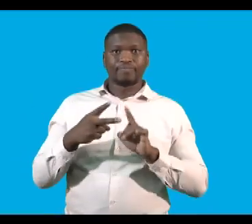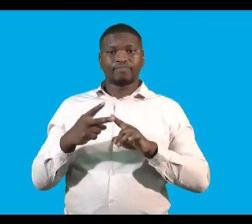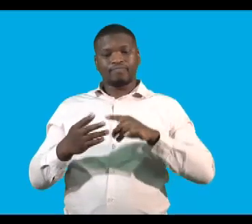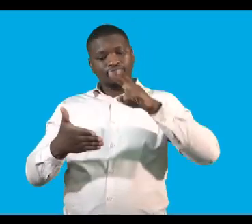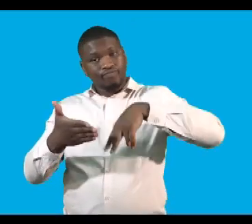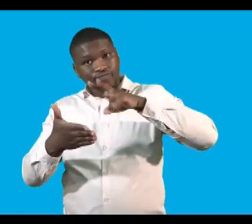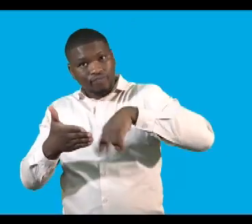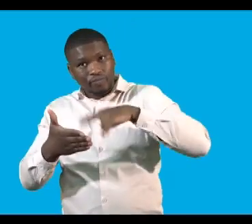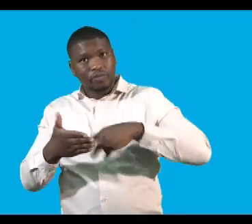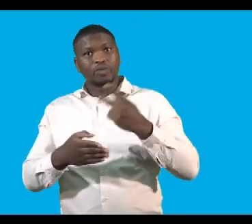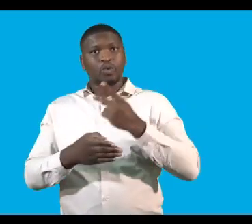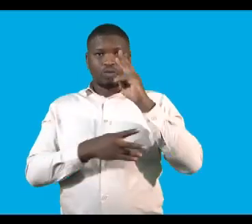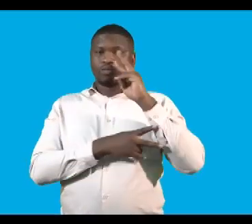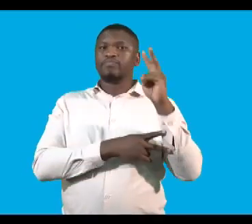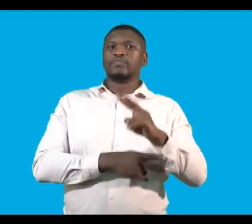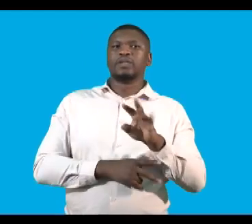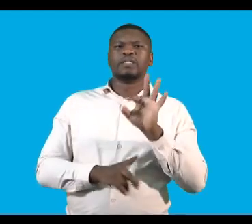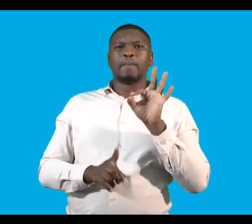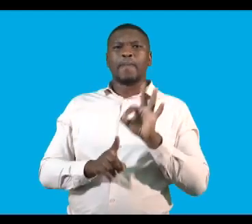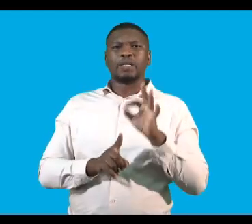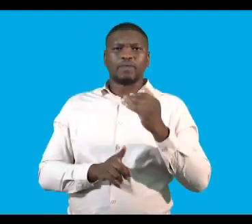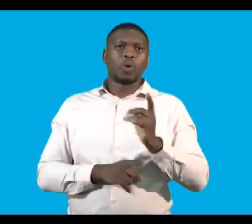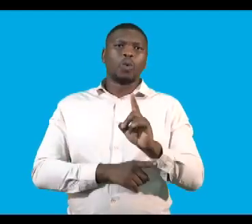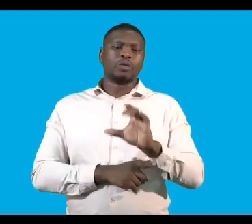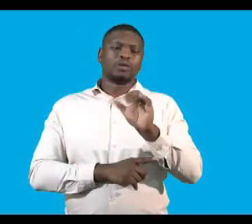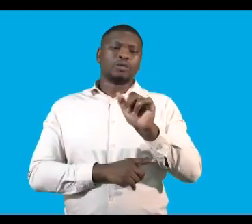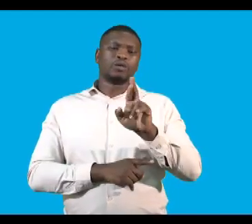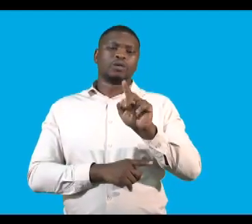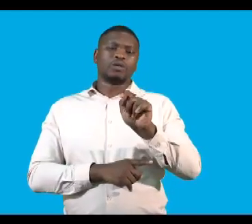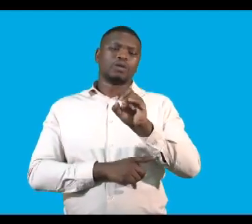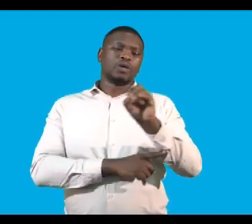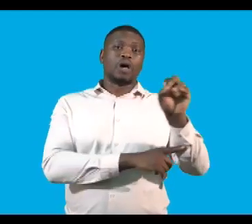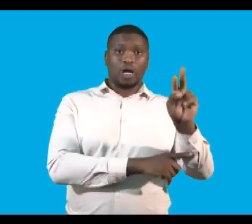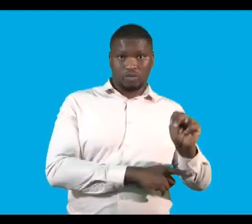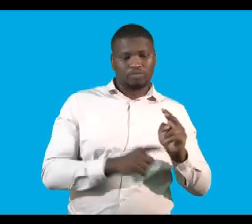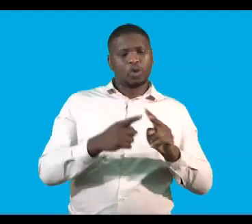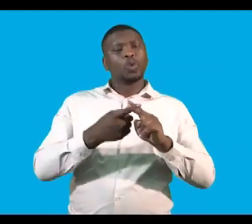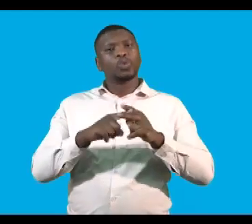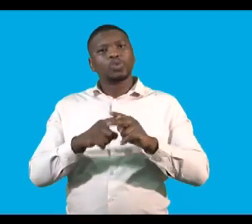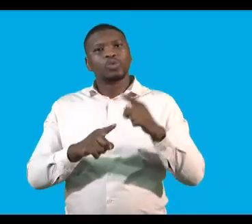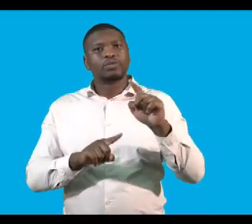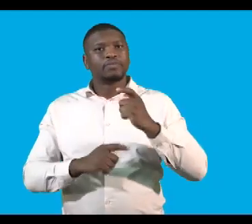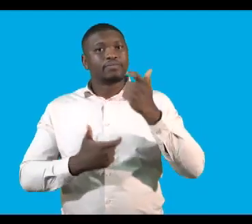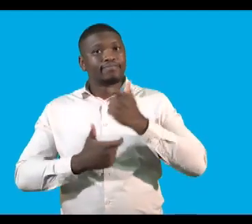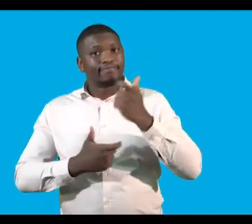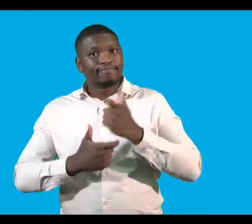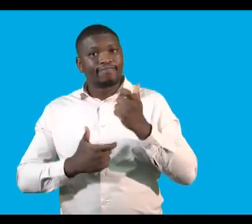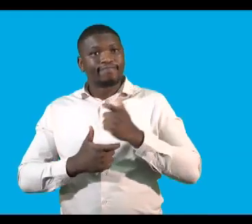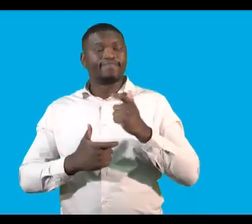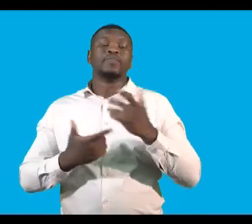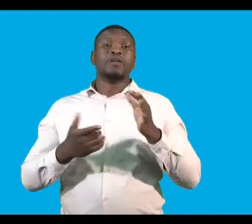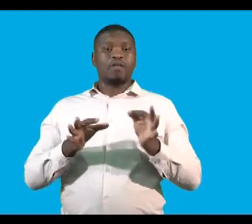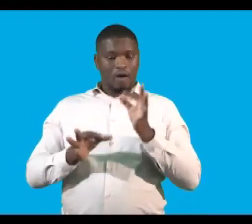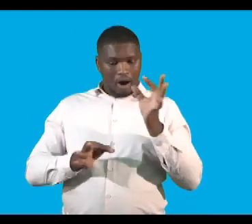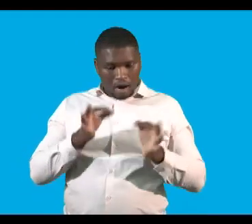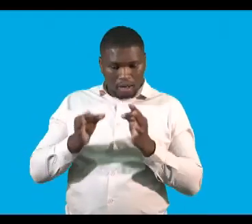viewing. More specifically, our focus has been on cartoons. We've revised tools of humor, analyzing how